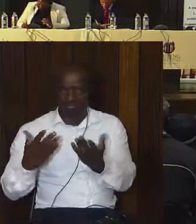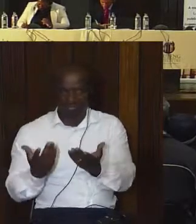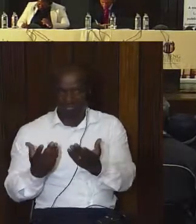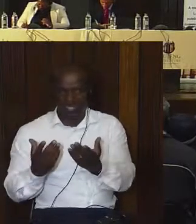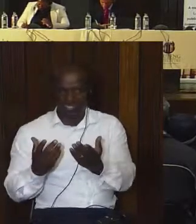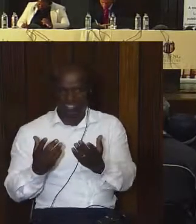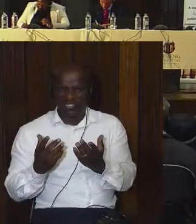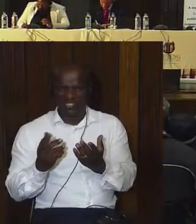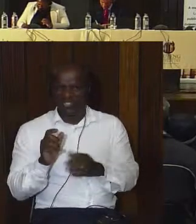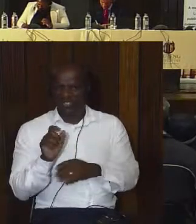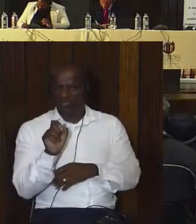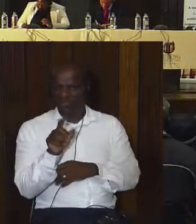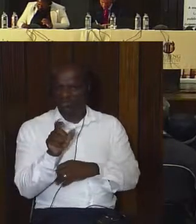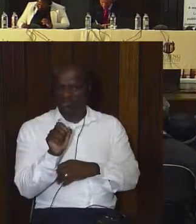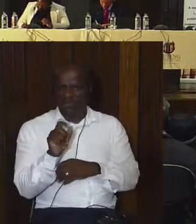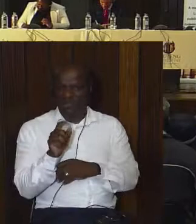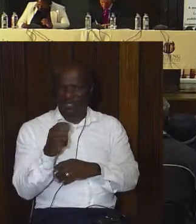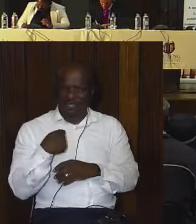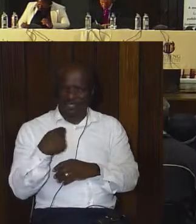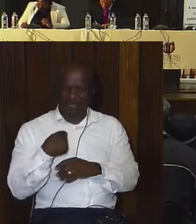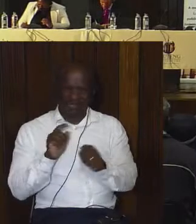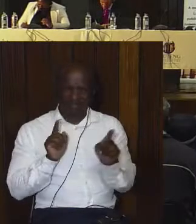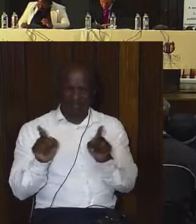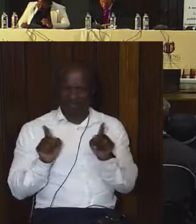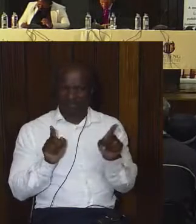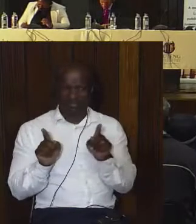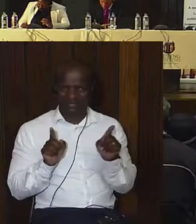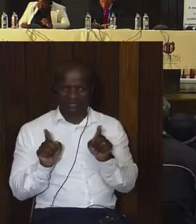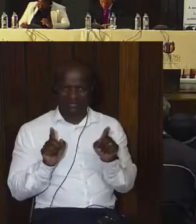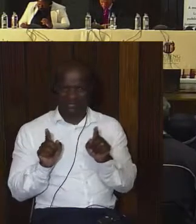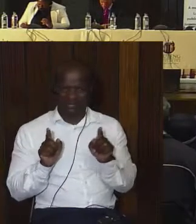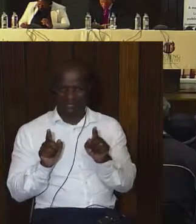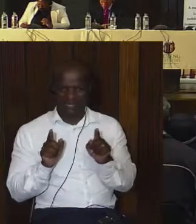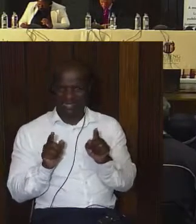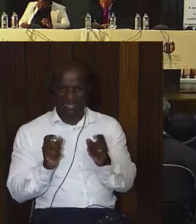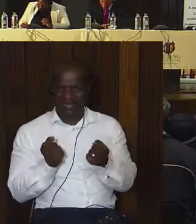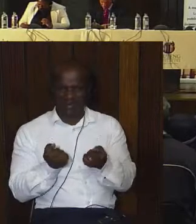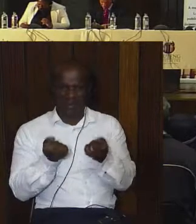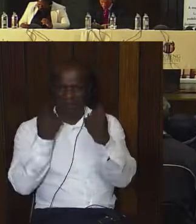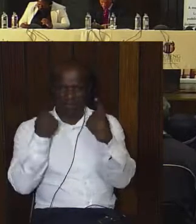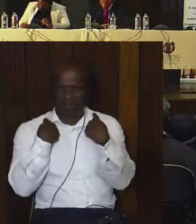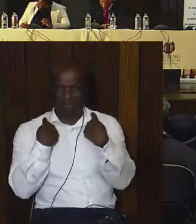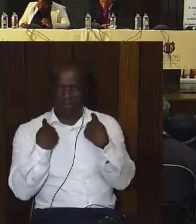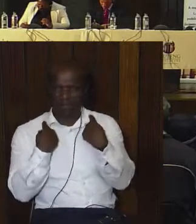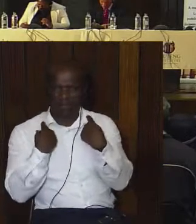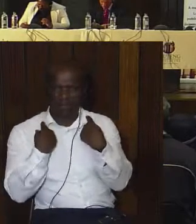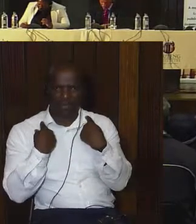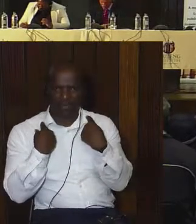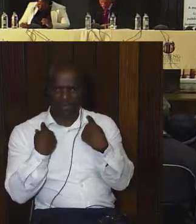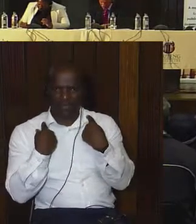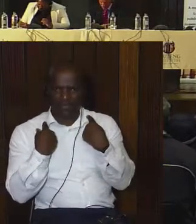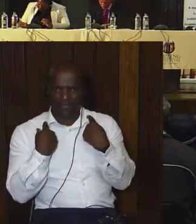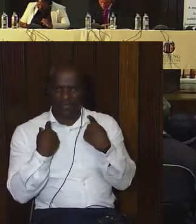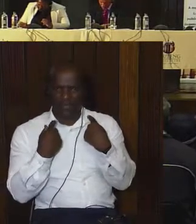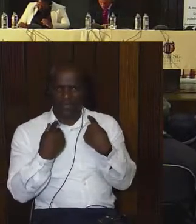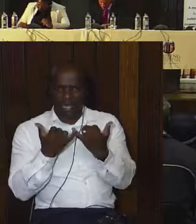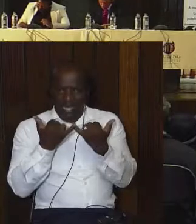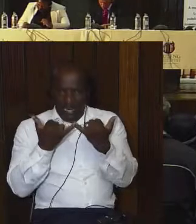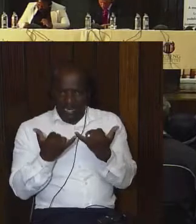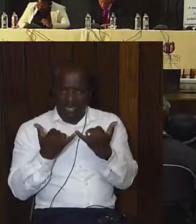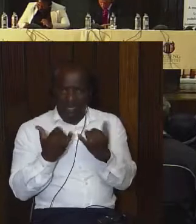So I always struggle to reconcile these things, that the resources that we're